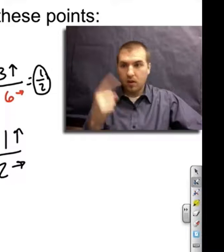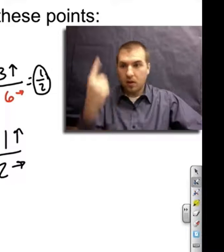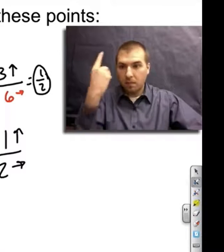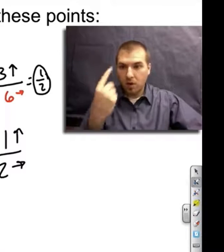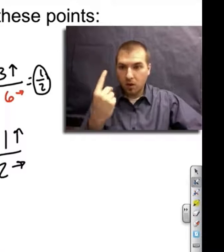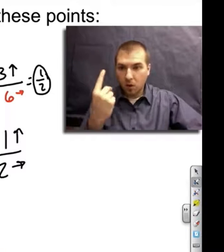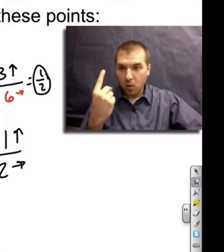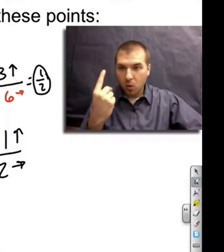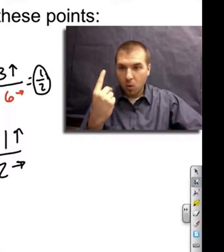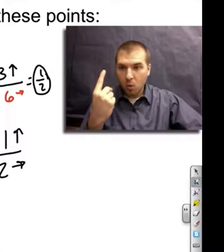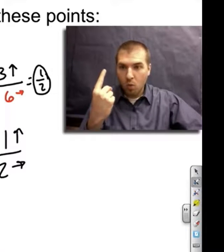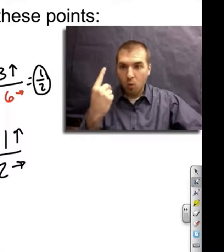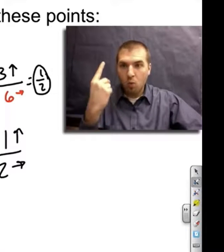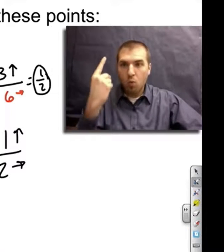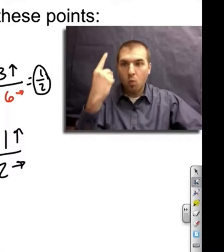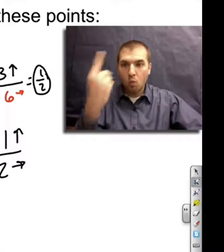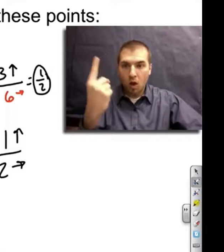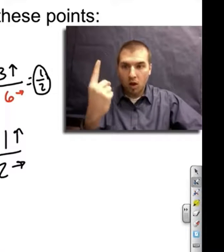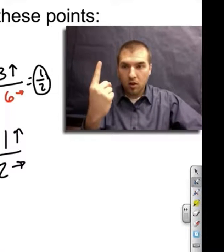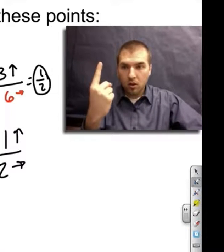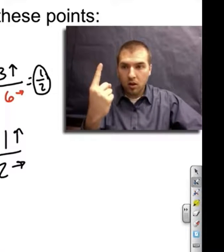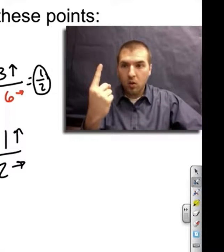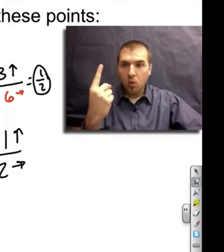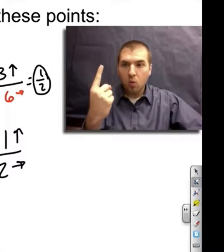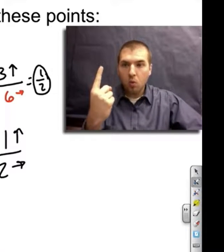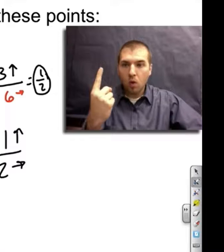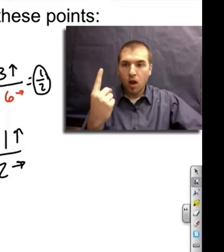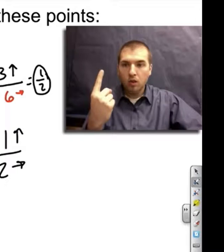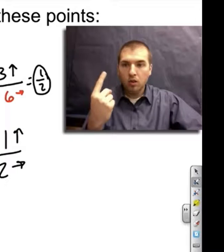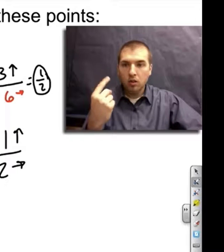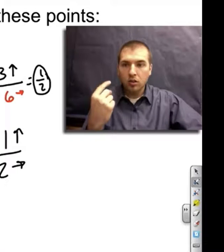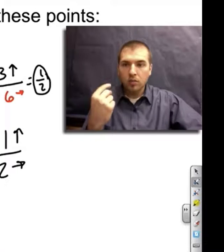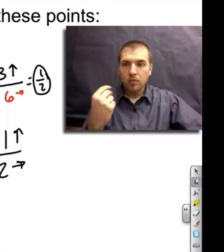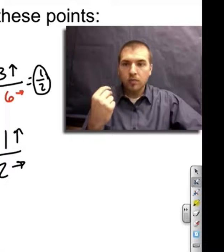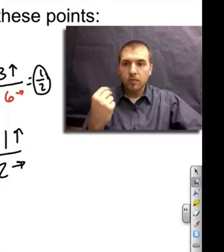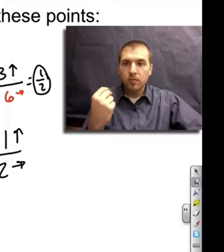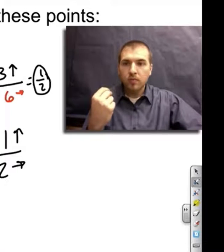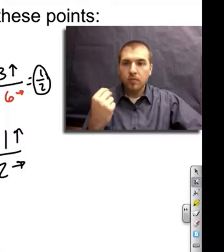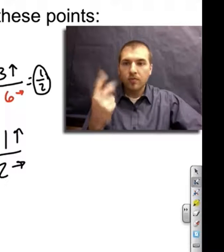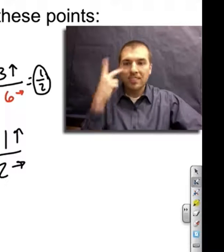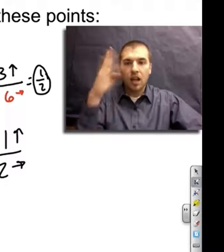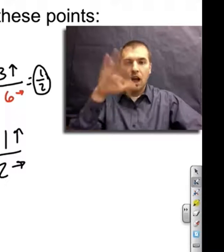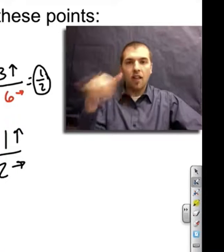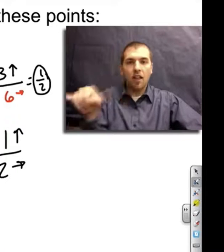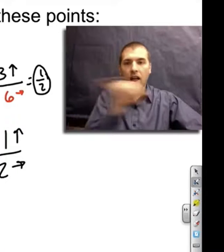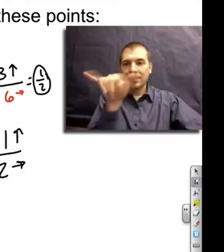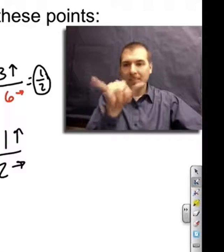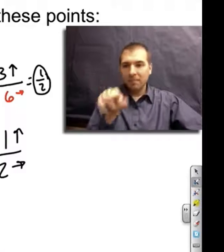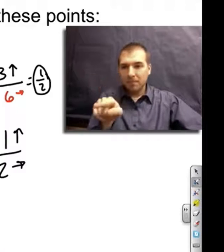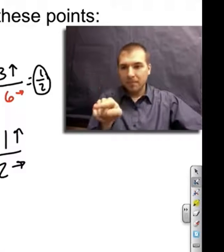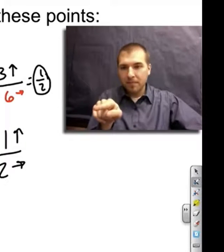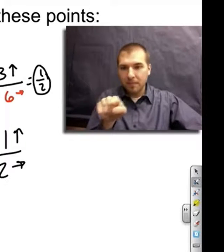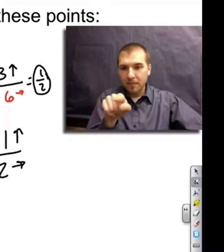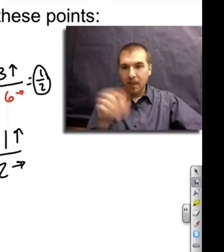So the way that you figure out slope using a graph is that you figure out how many it goes from one point to the other,